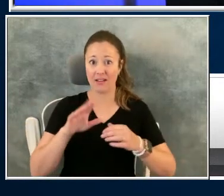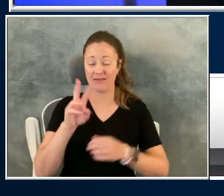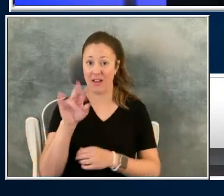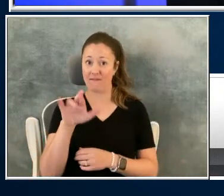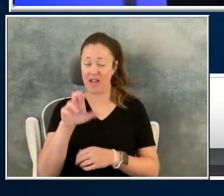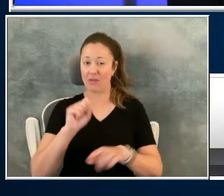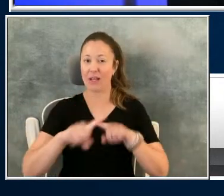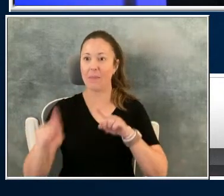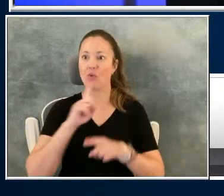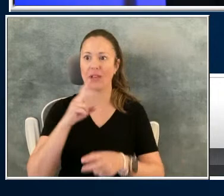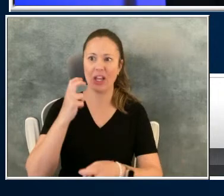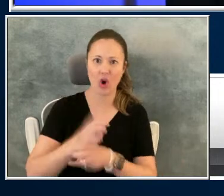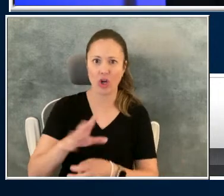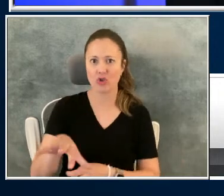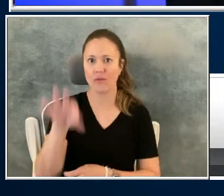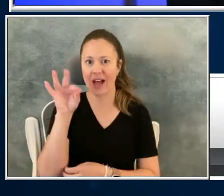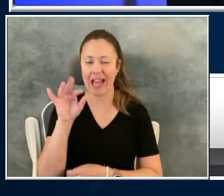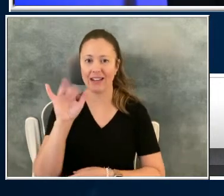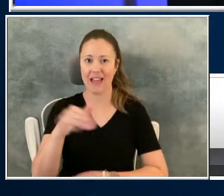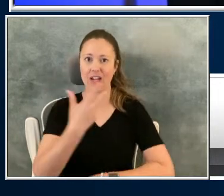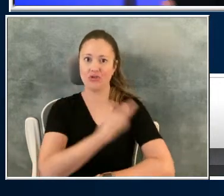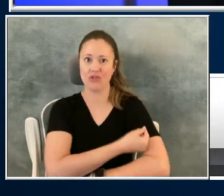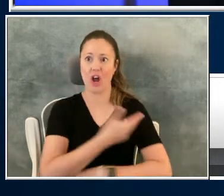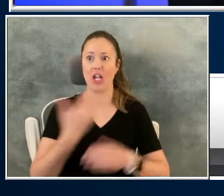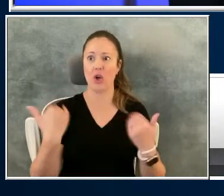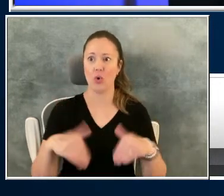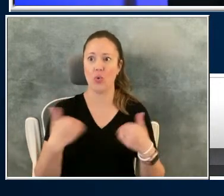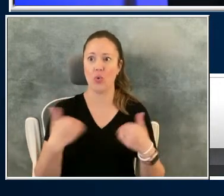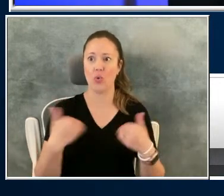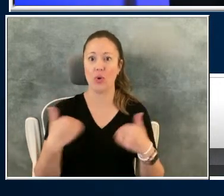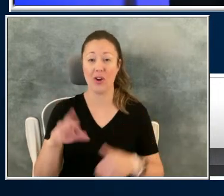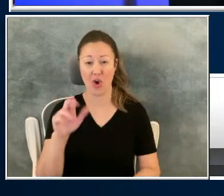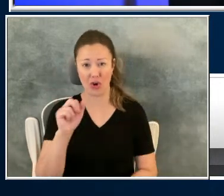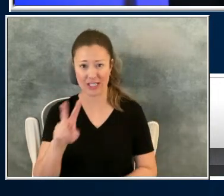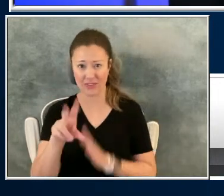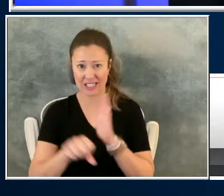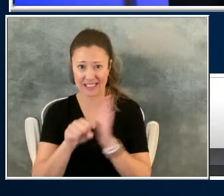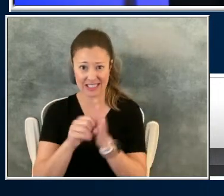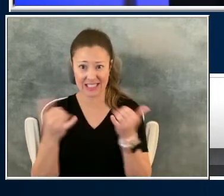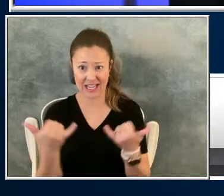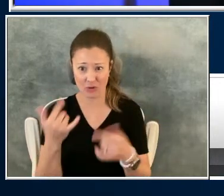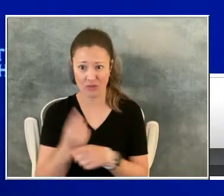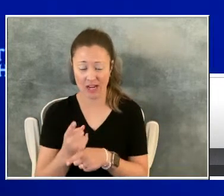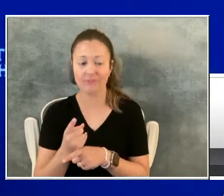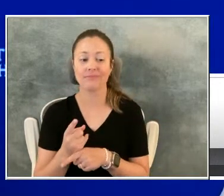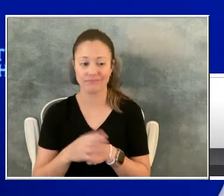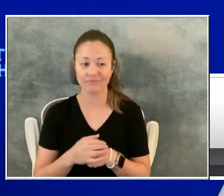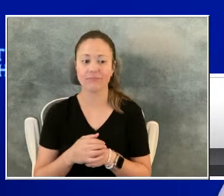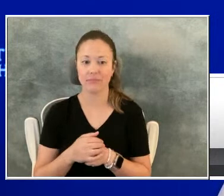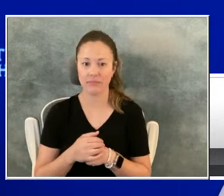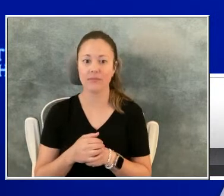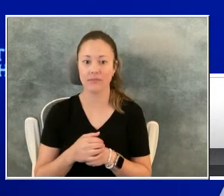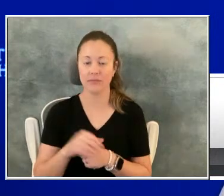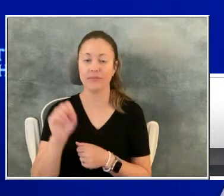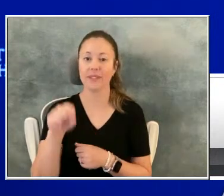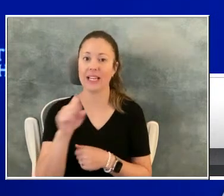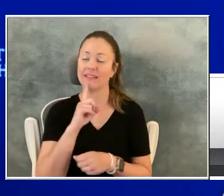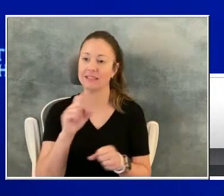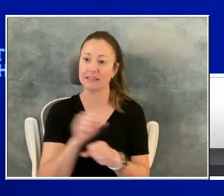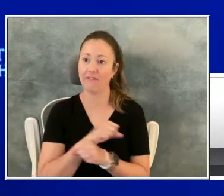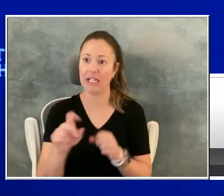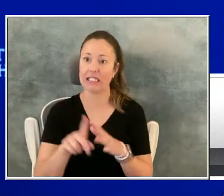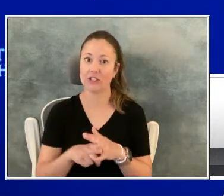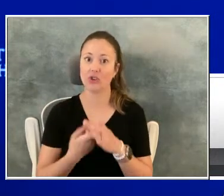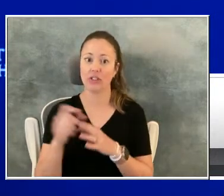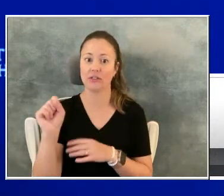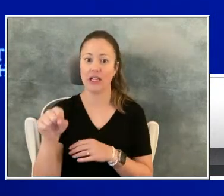know RSV season is right upon us. It's starting now, right? And what could this mean? Yeah, no, we are definitely into it. And I think that's